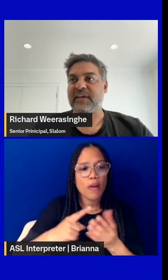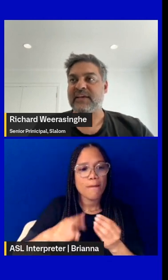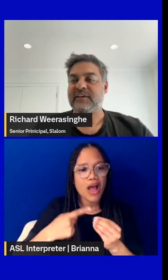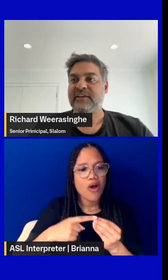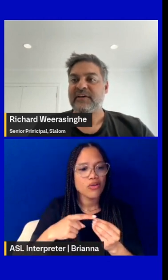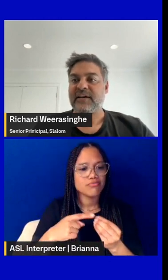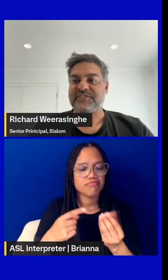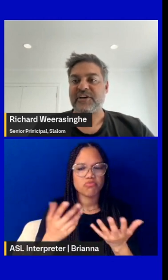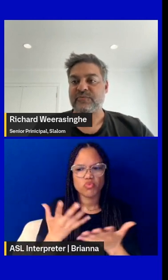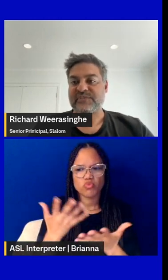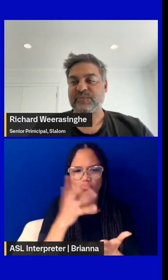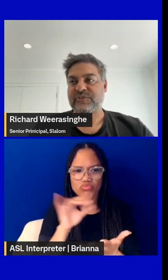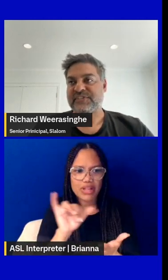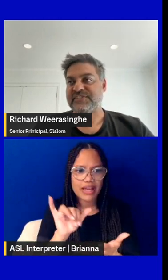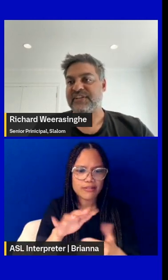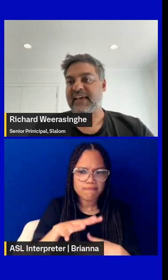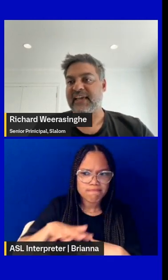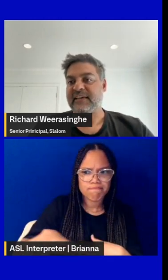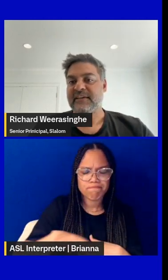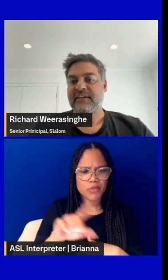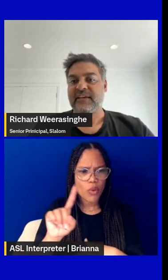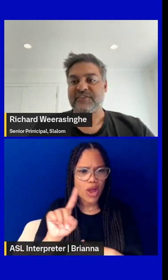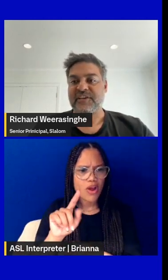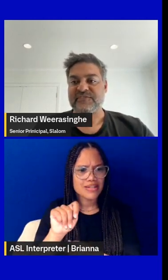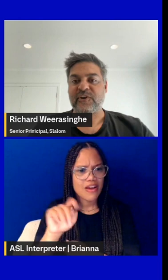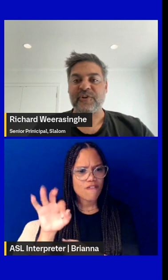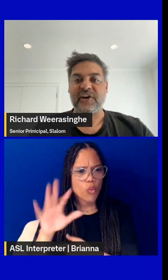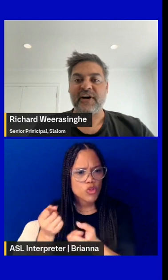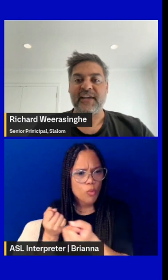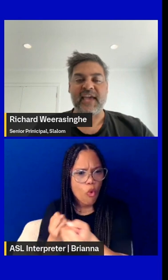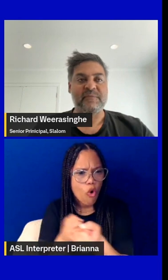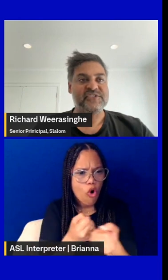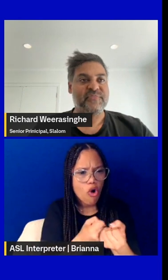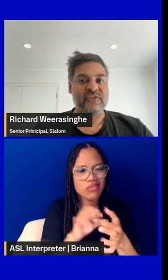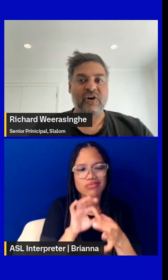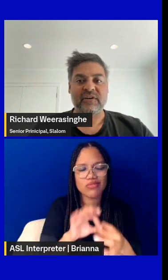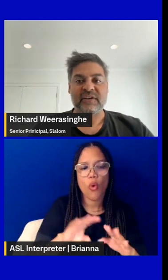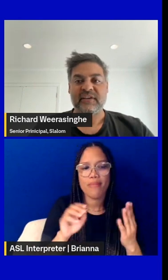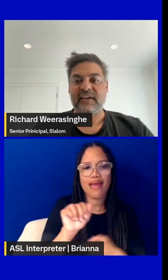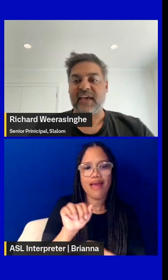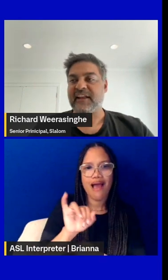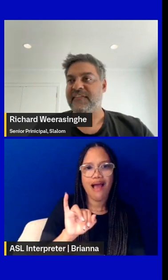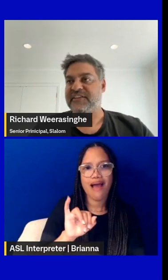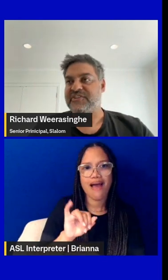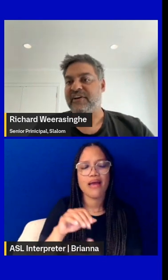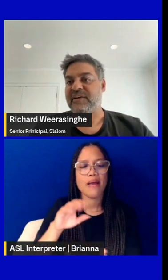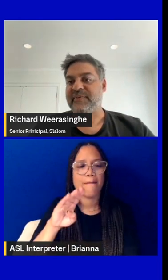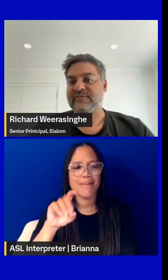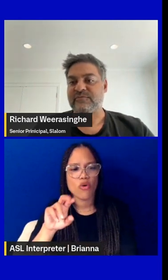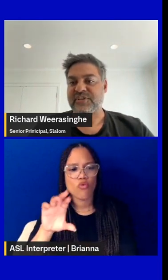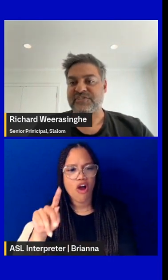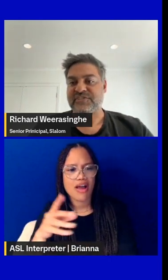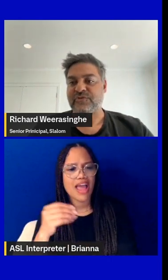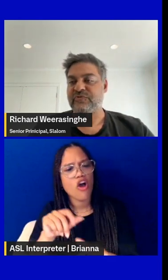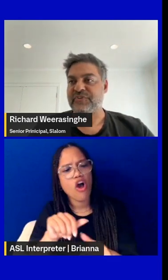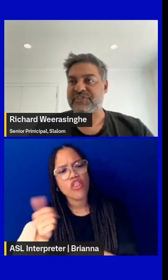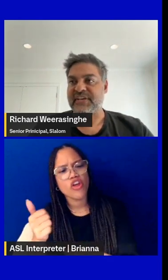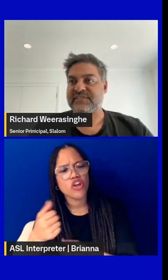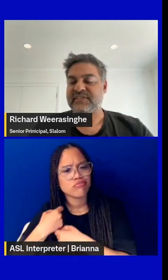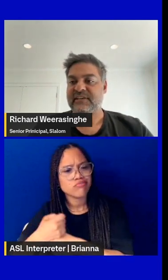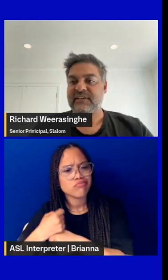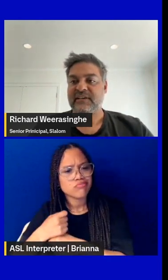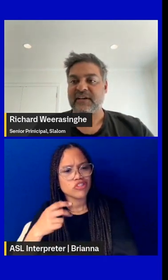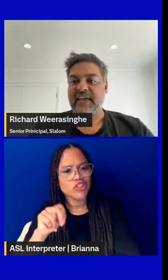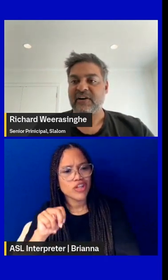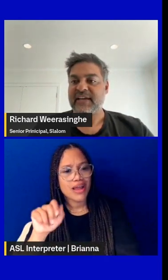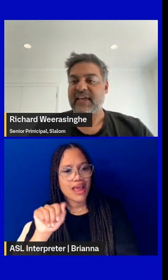of where Terraform support sits today in terms of OpenAI, Amazon Bedrock, and other GenAI platforms such as Google